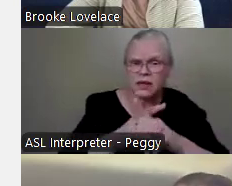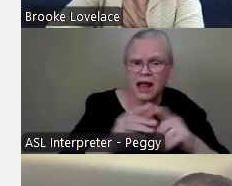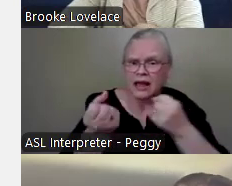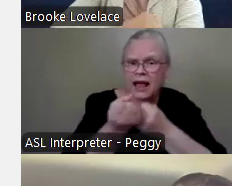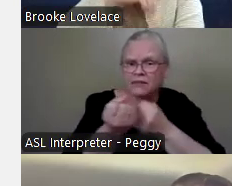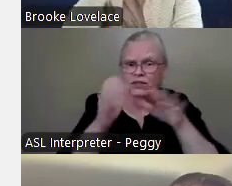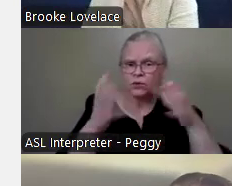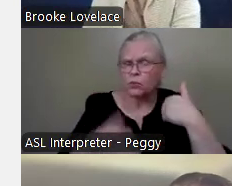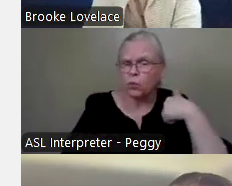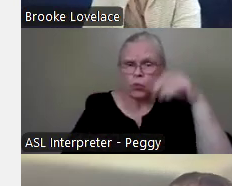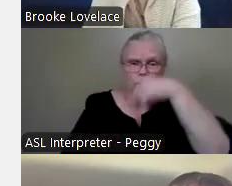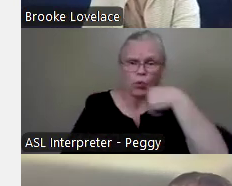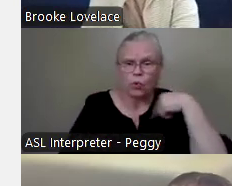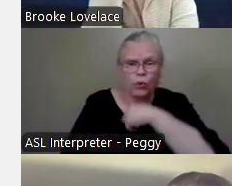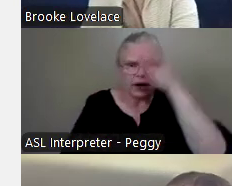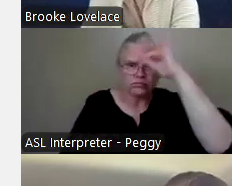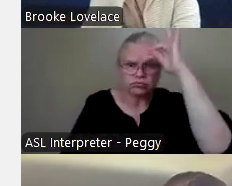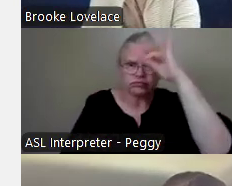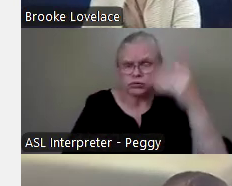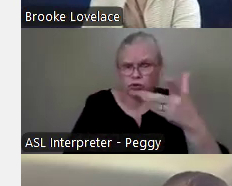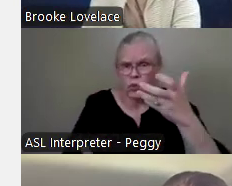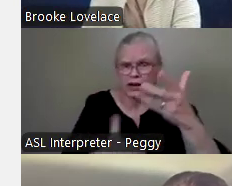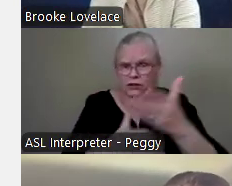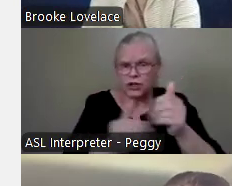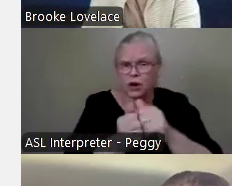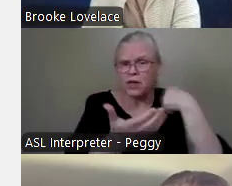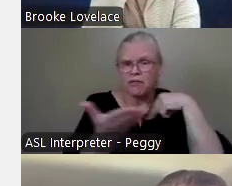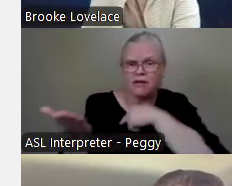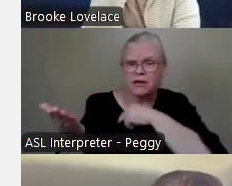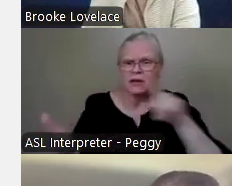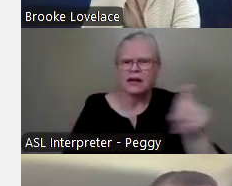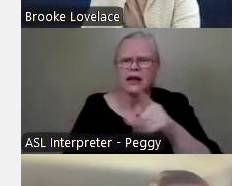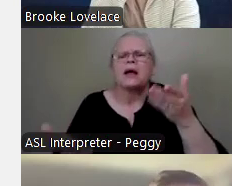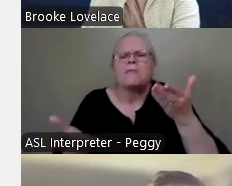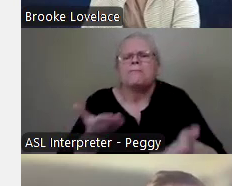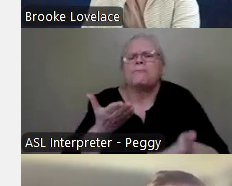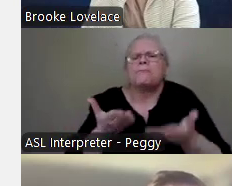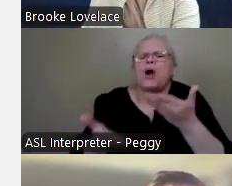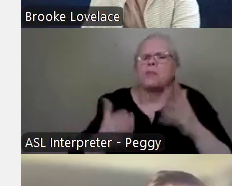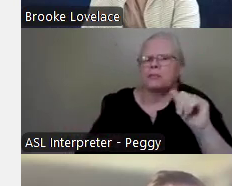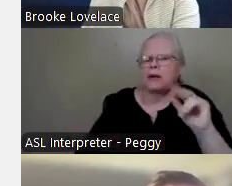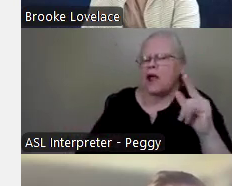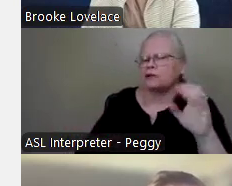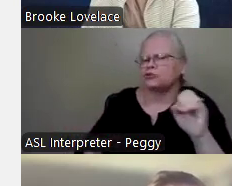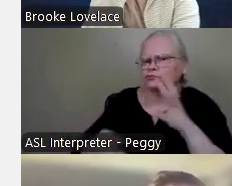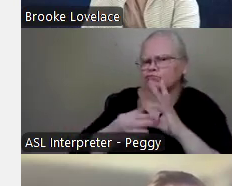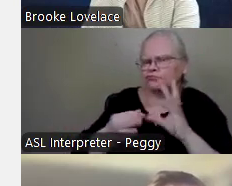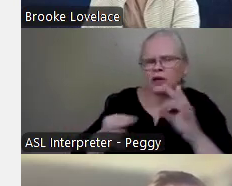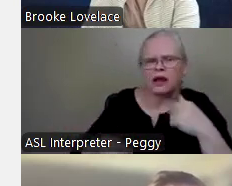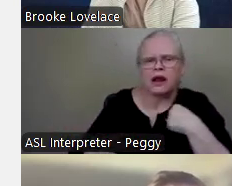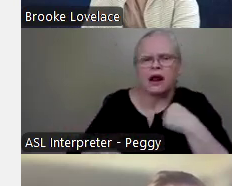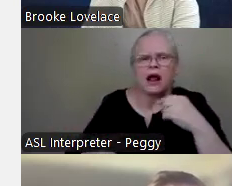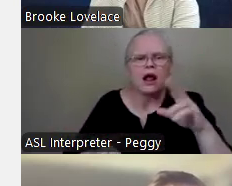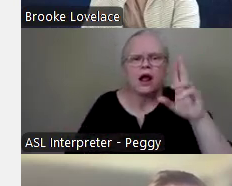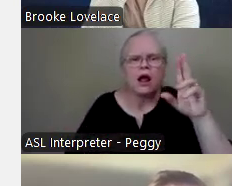we're not aware of, that you'd want to share? Probably. So I'm with United Spinal Association